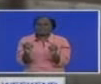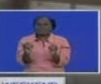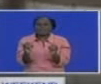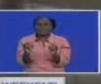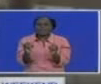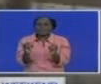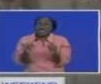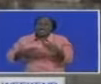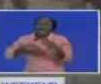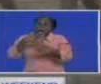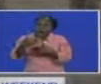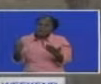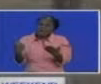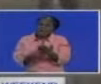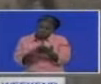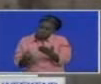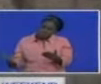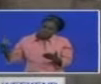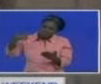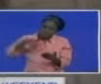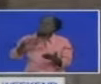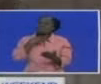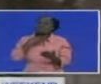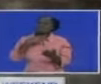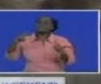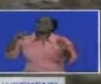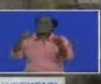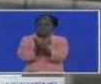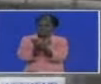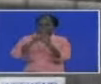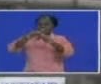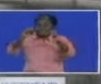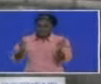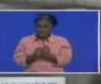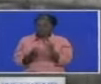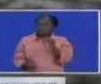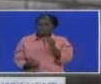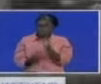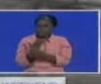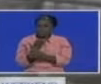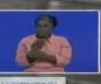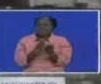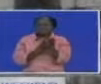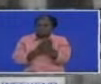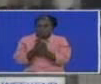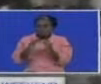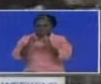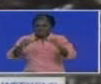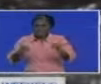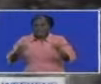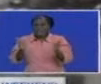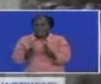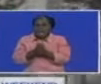is only after the coming of the British colonialists that the differences of Kenyan tribes were magnified through the divide and rule